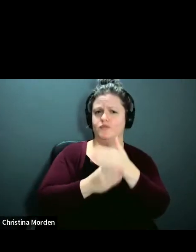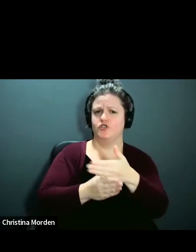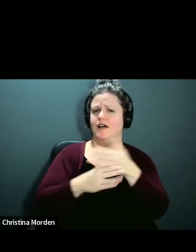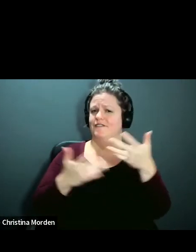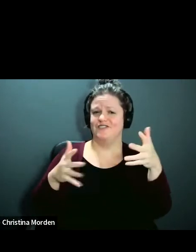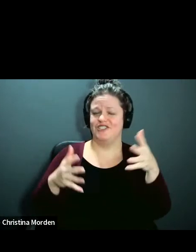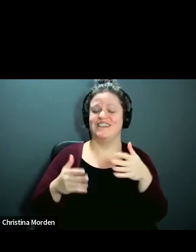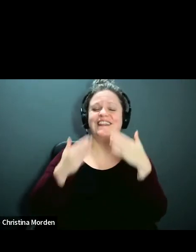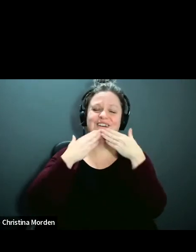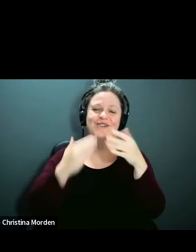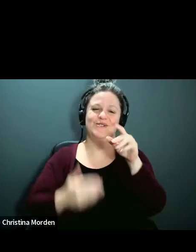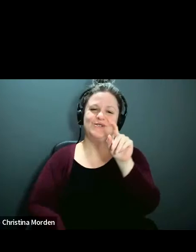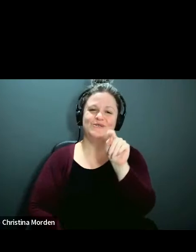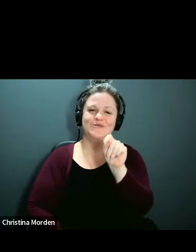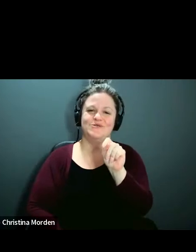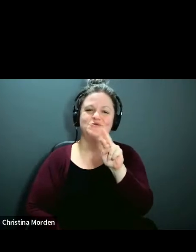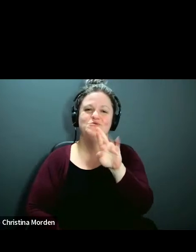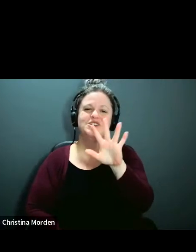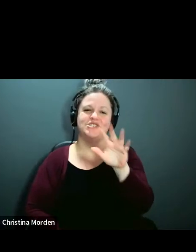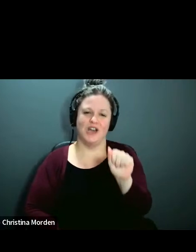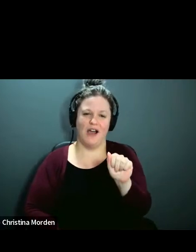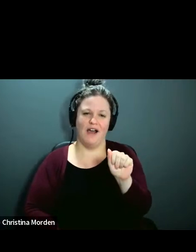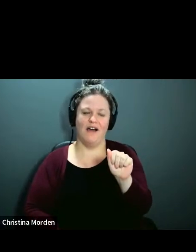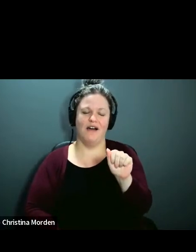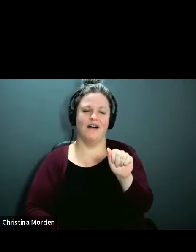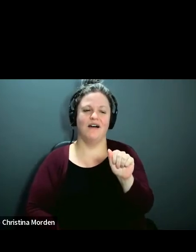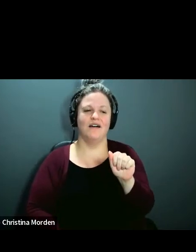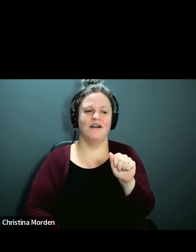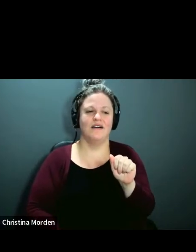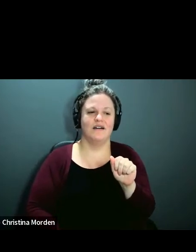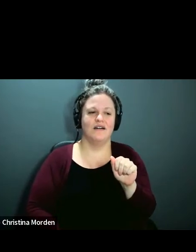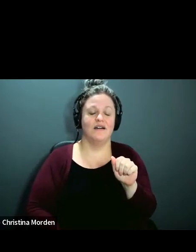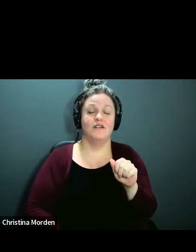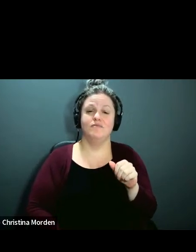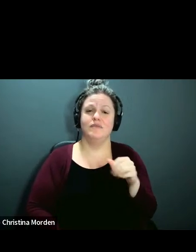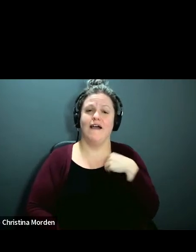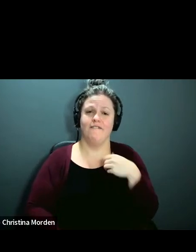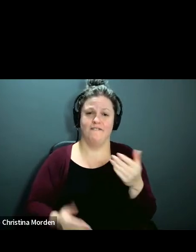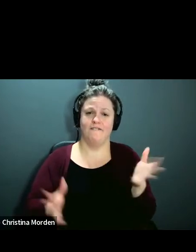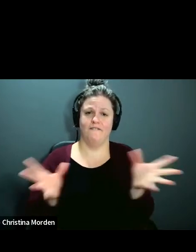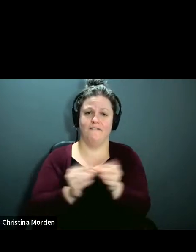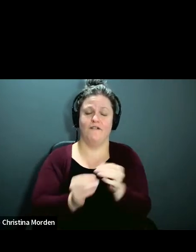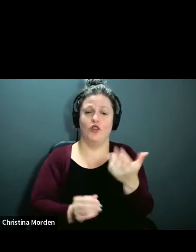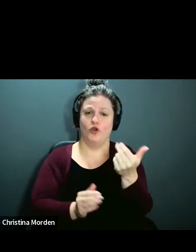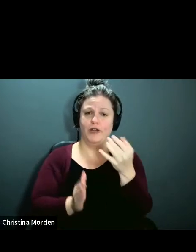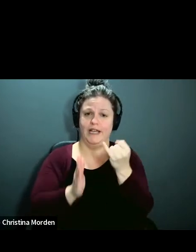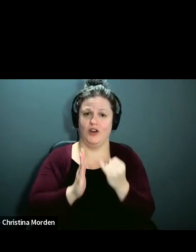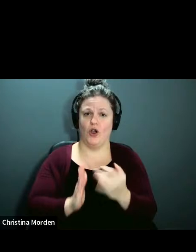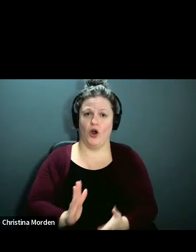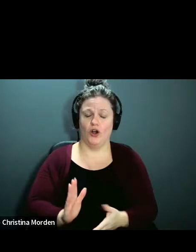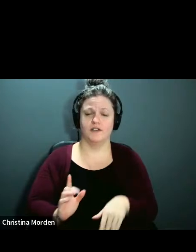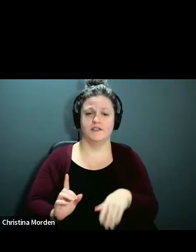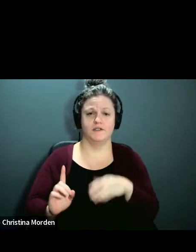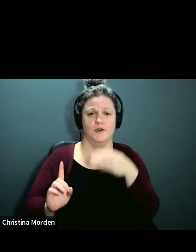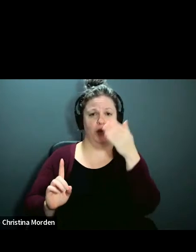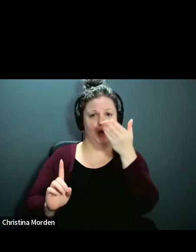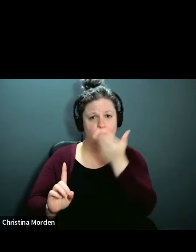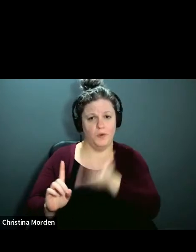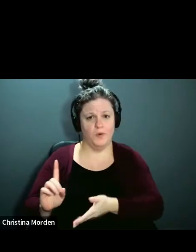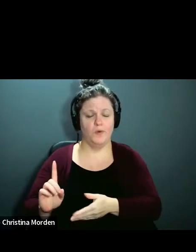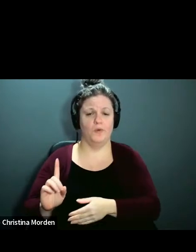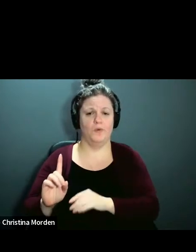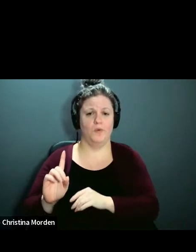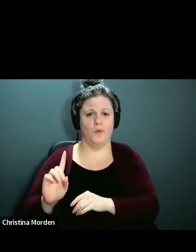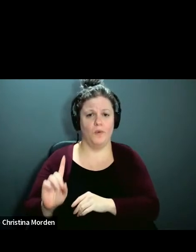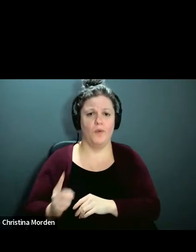uh yeah thank you Trisha I feel you are real of the 13 artists in the exhibition um the only a person with a you